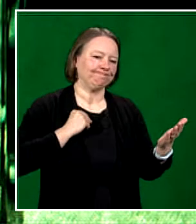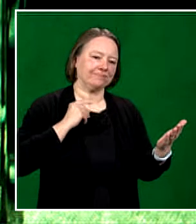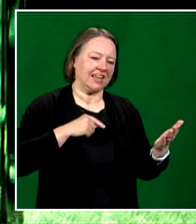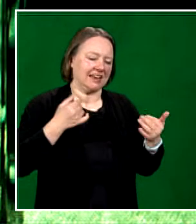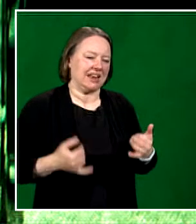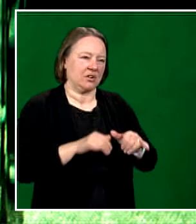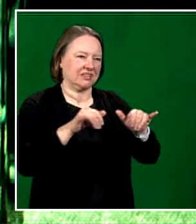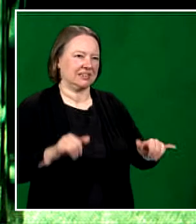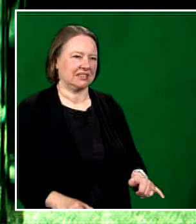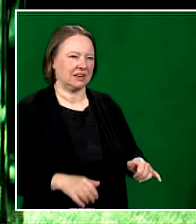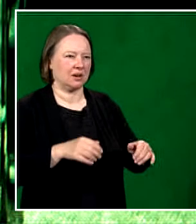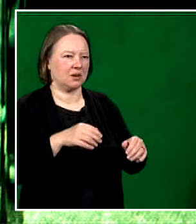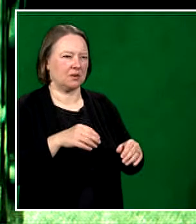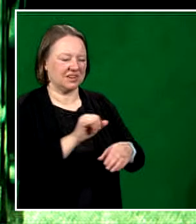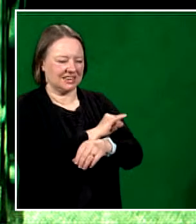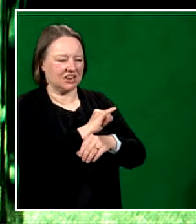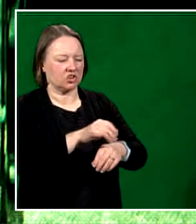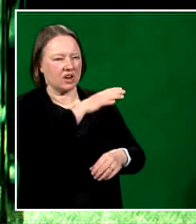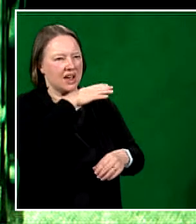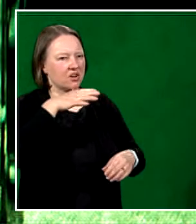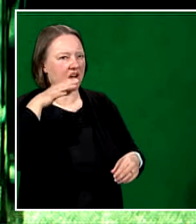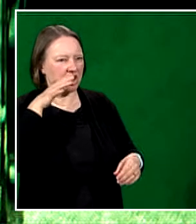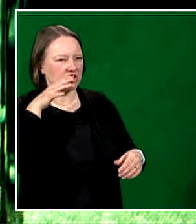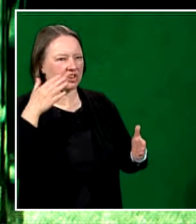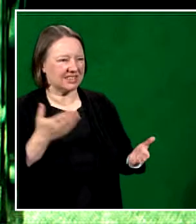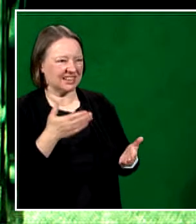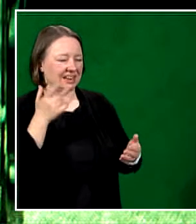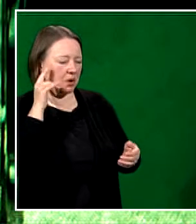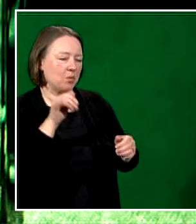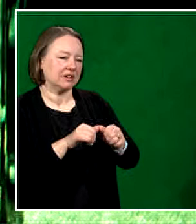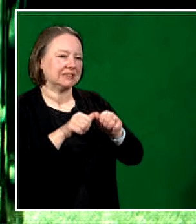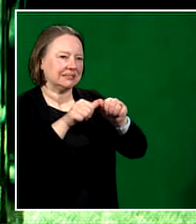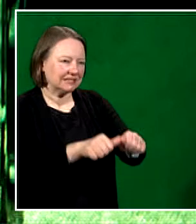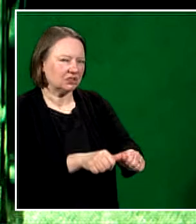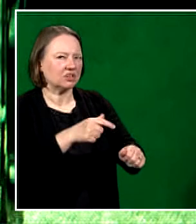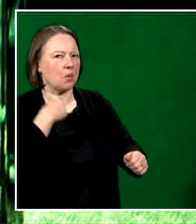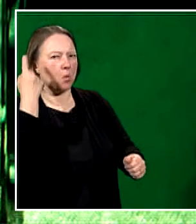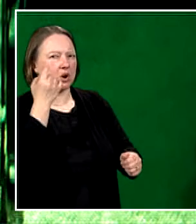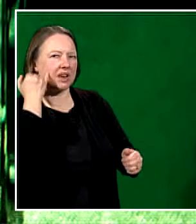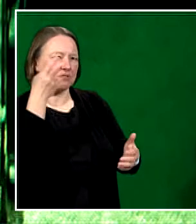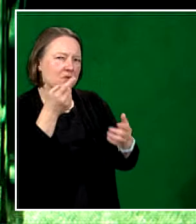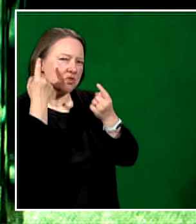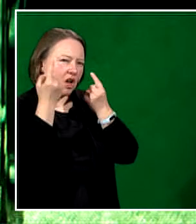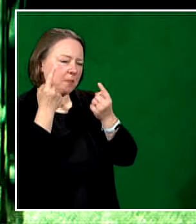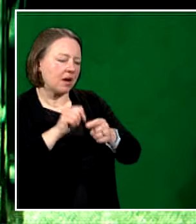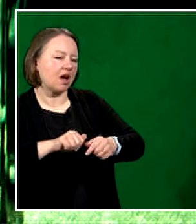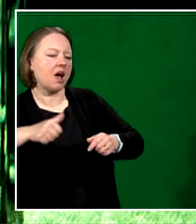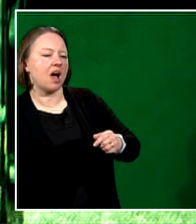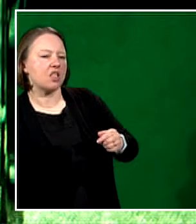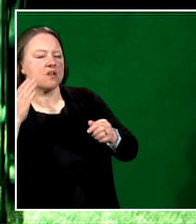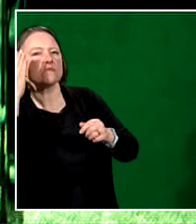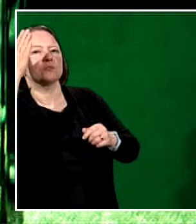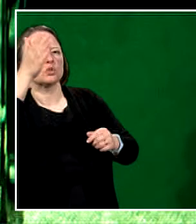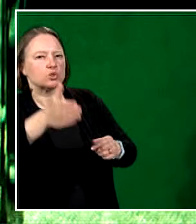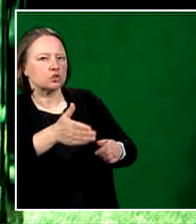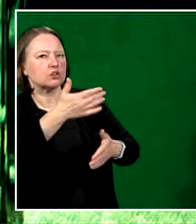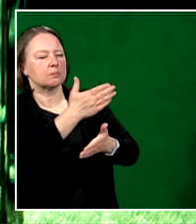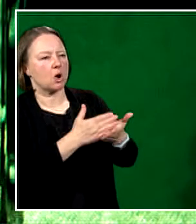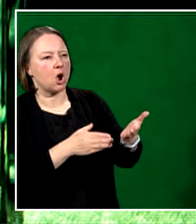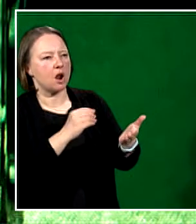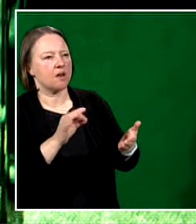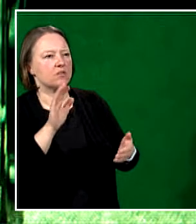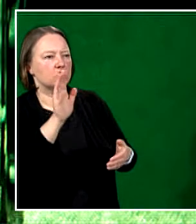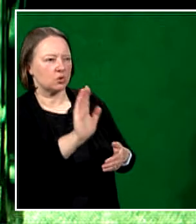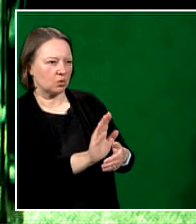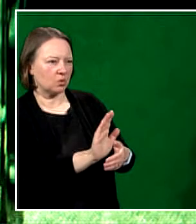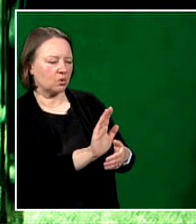of industrialized agriculture is here to stay. And I'm wondering if you've thought of alternative futures as being part of